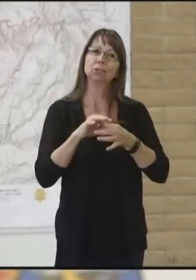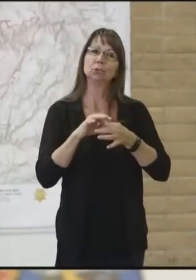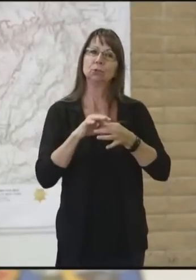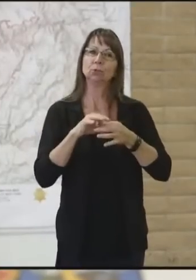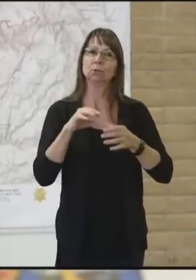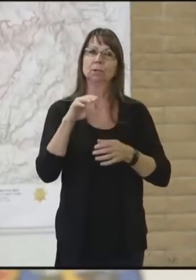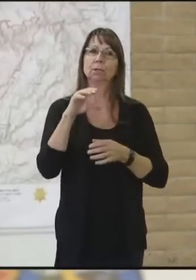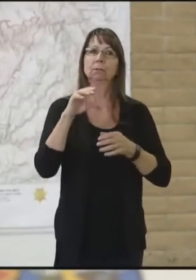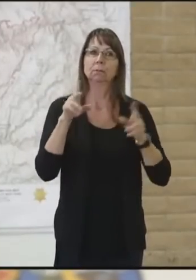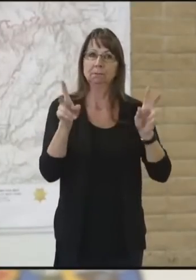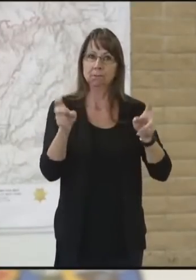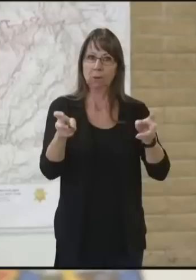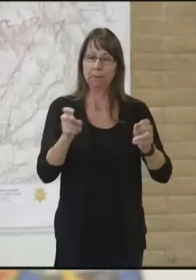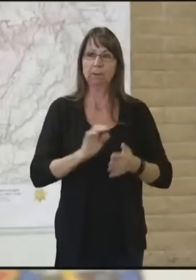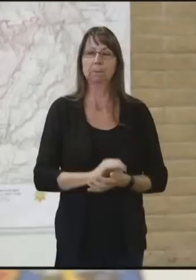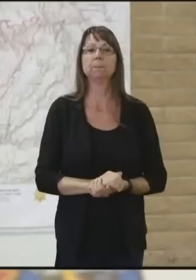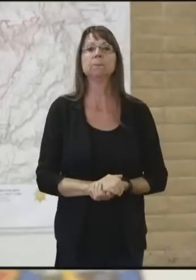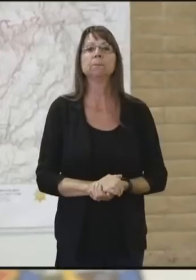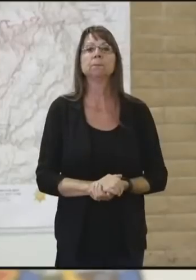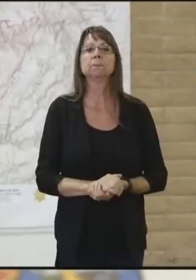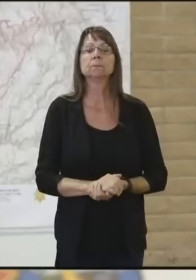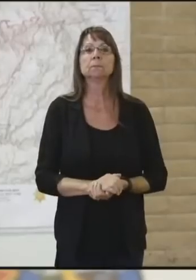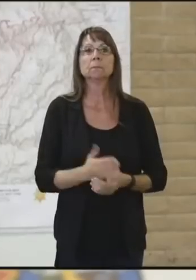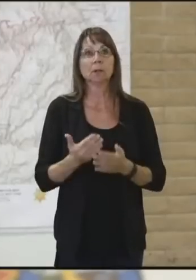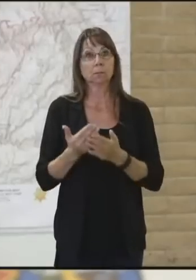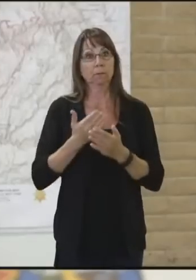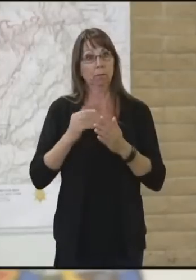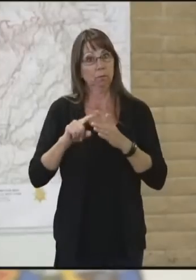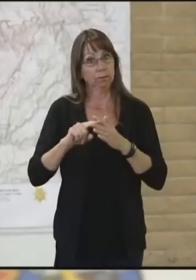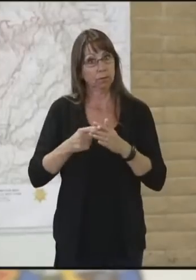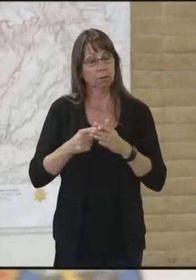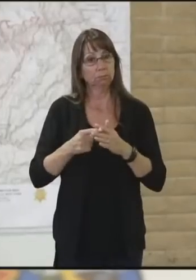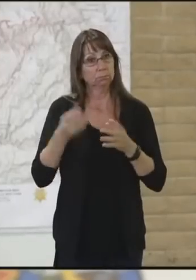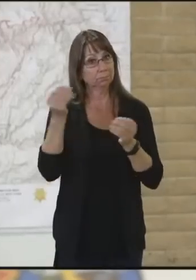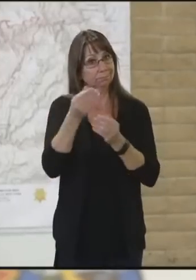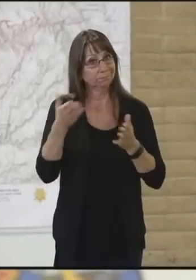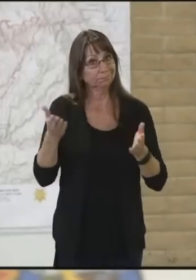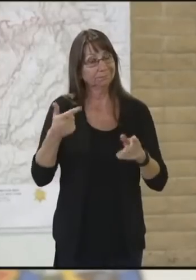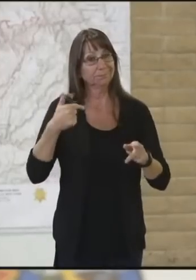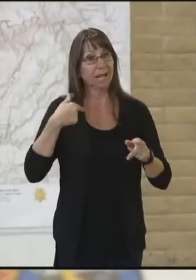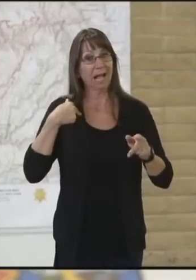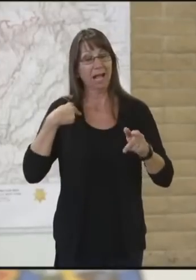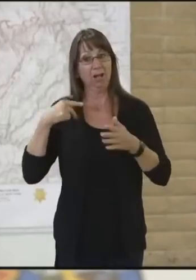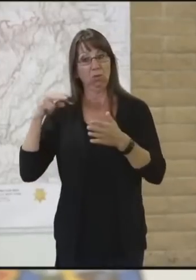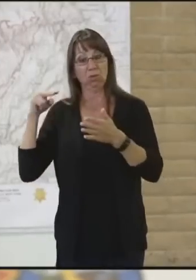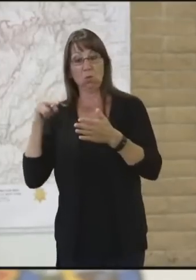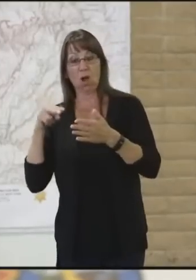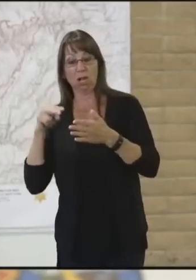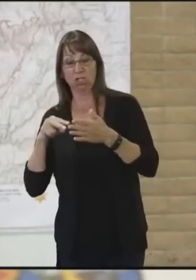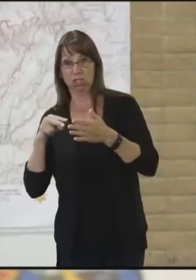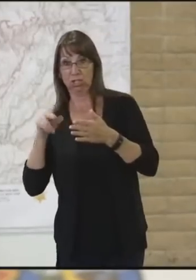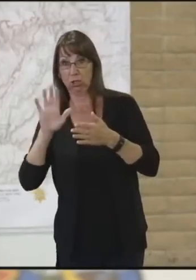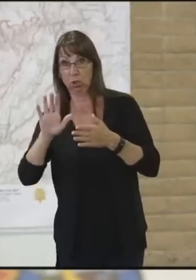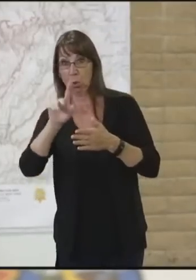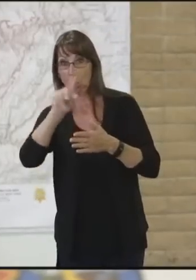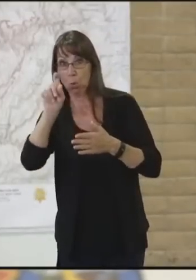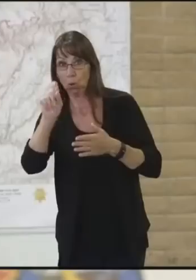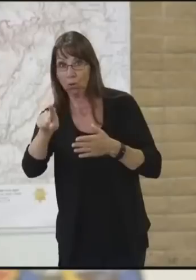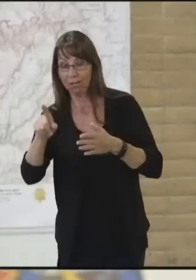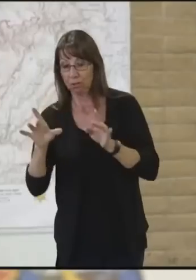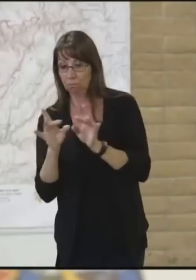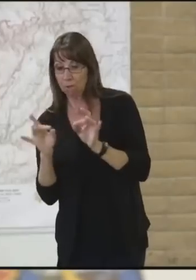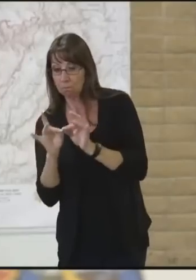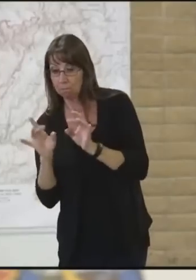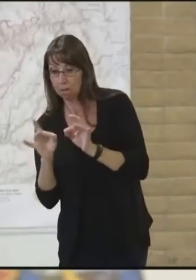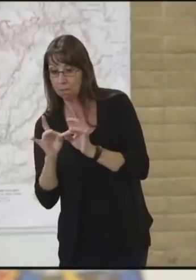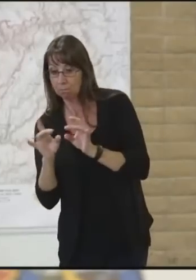And before we start that, though, I want you to know that as the questions were coming in before the speakers came up, if I saw a question